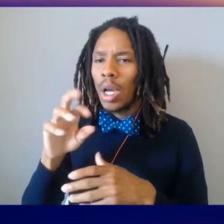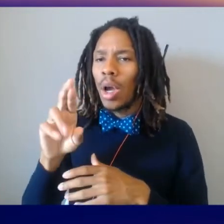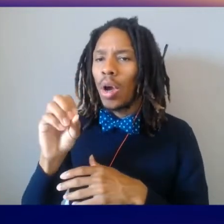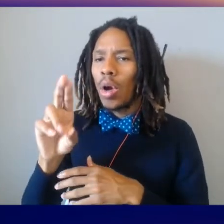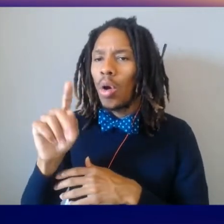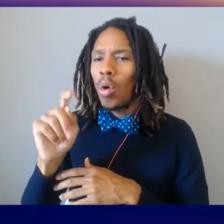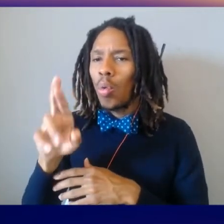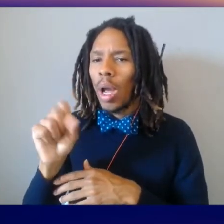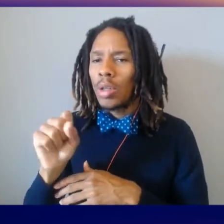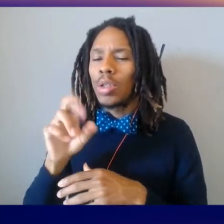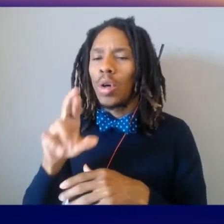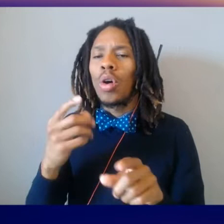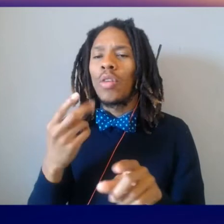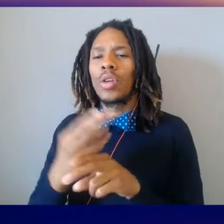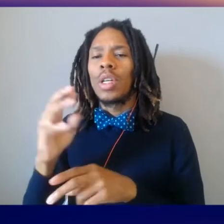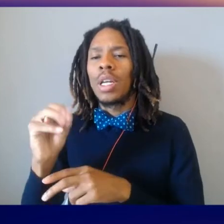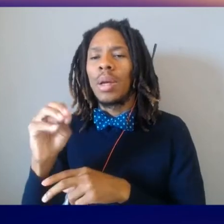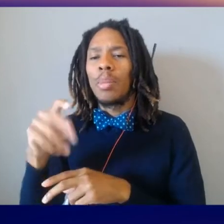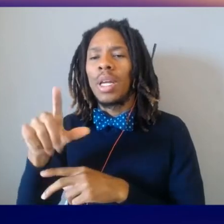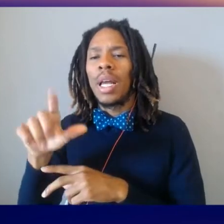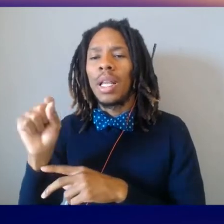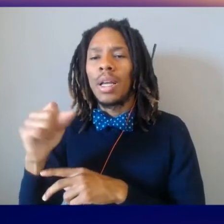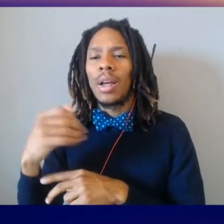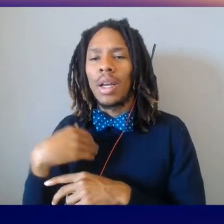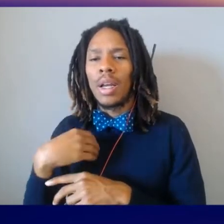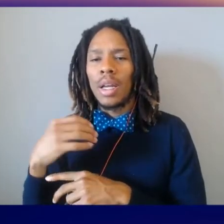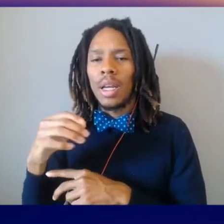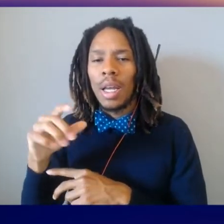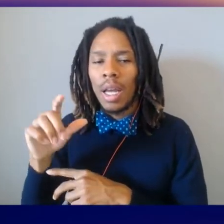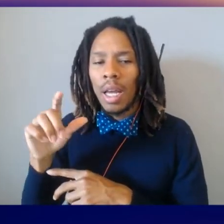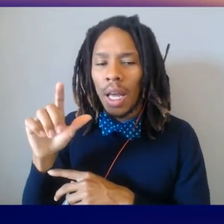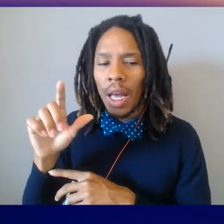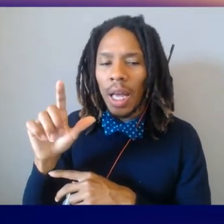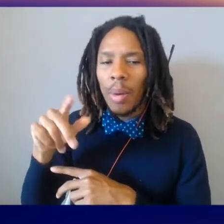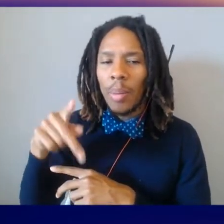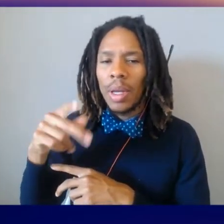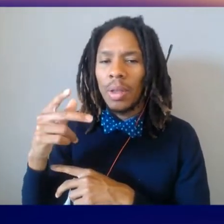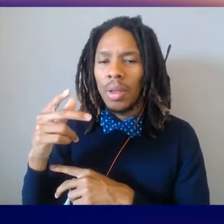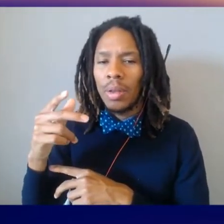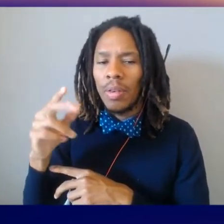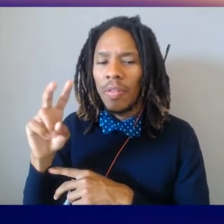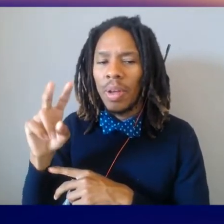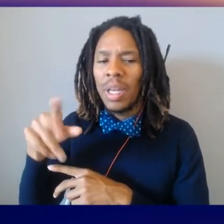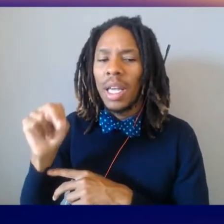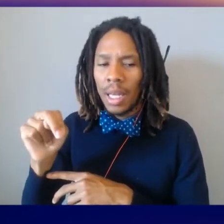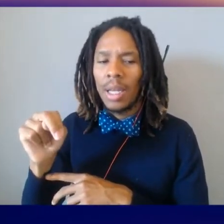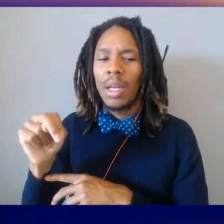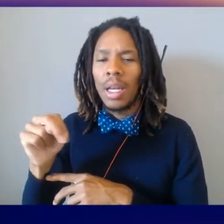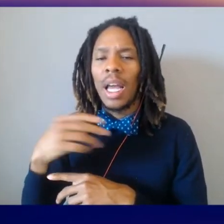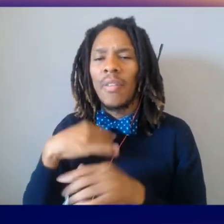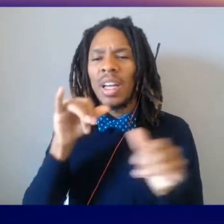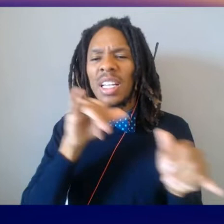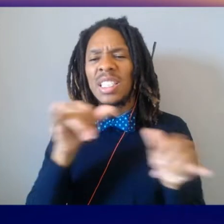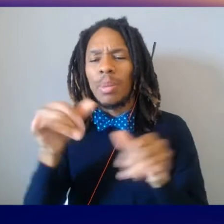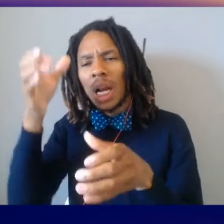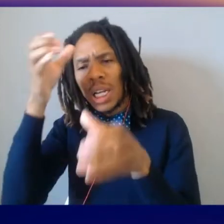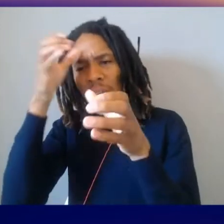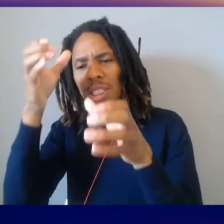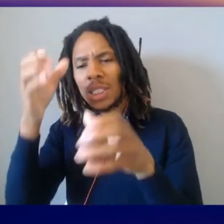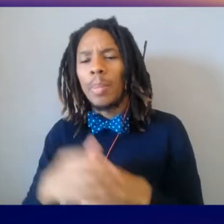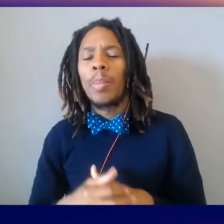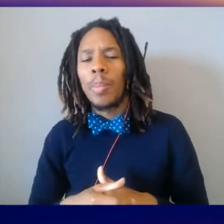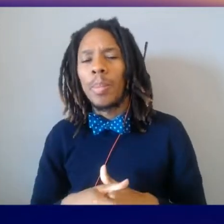you are using MPLS, then we have L3 VPN over MPLS. So it's a similar concept.